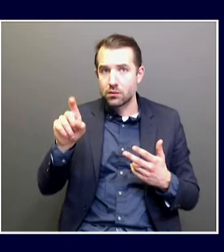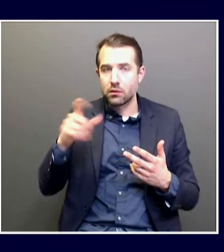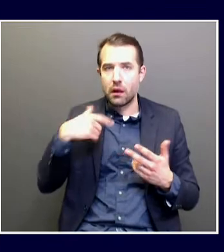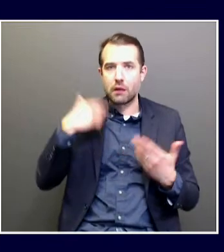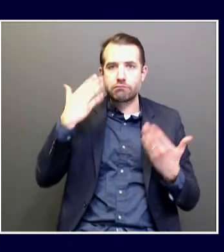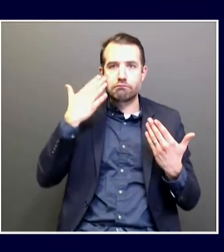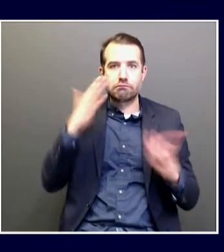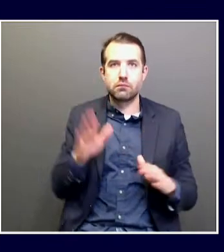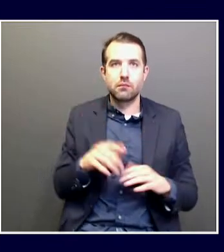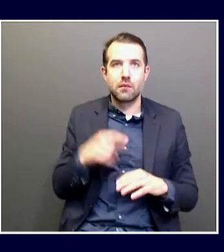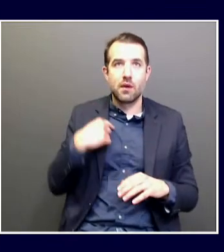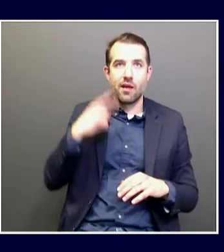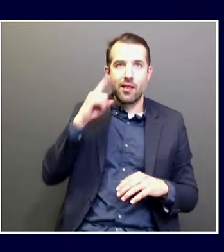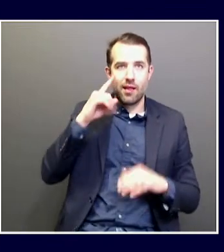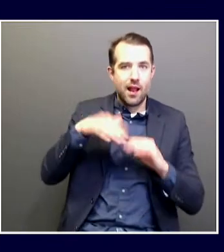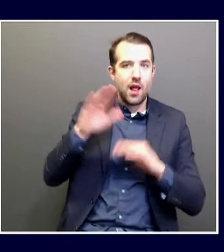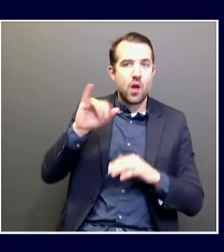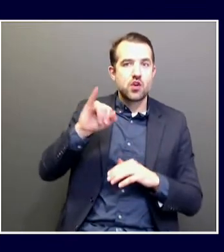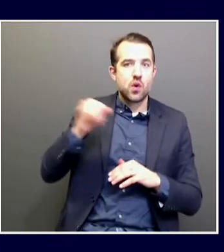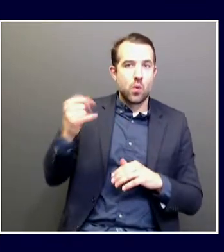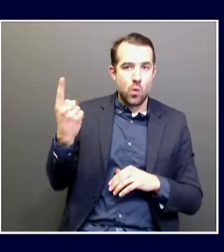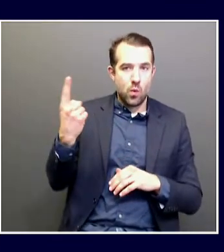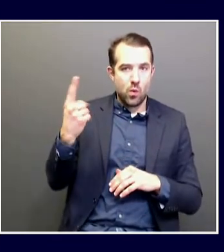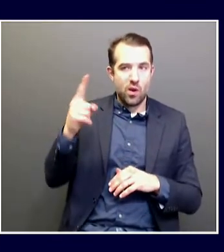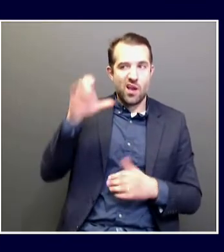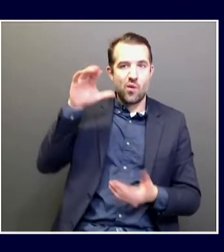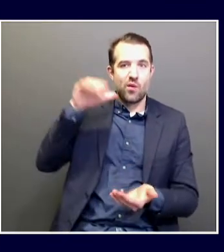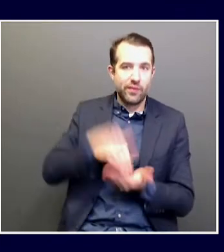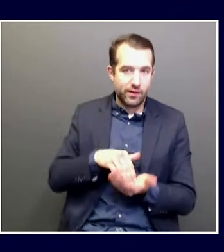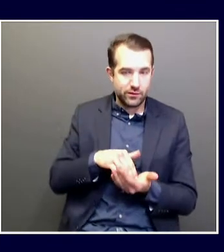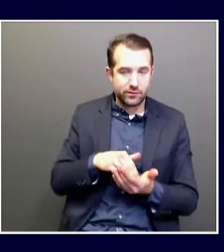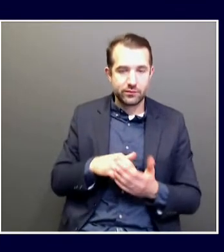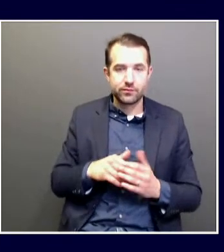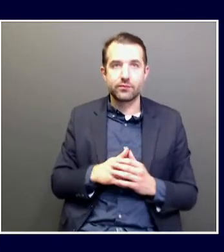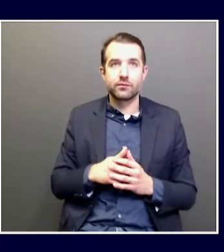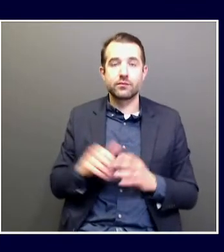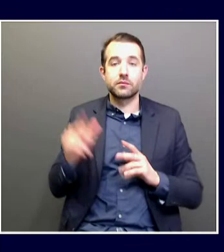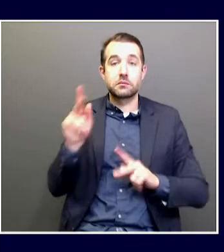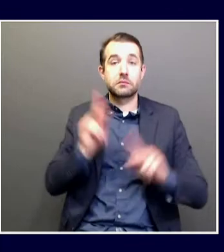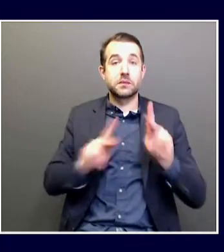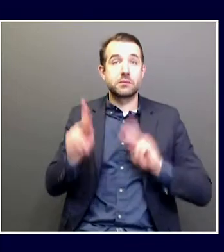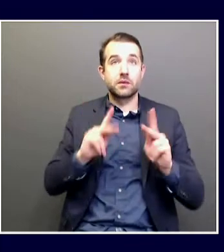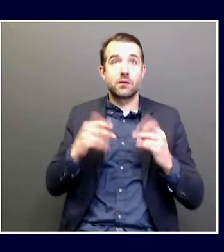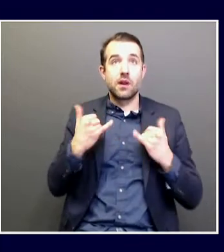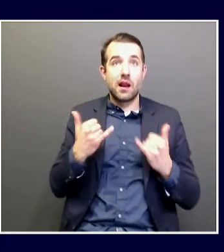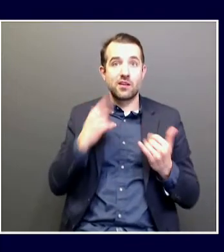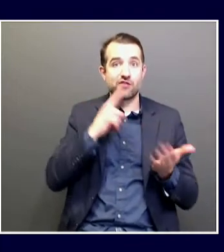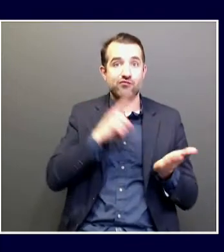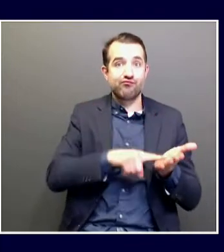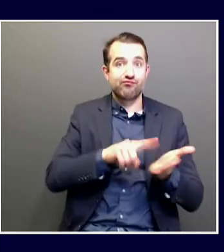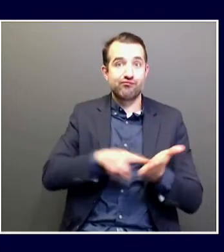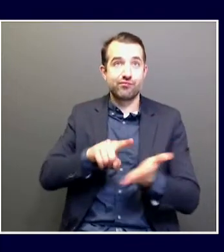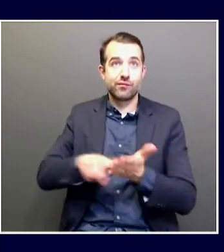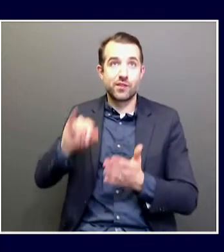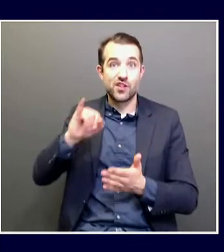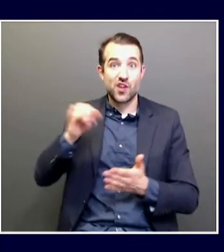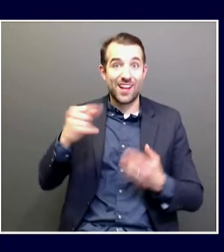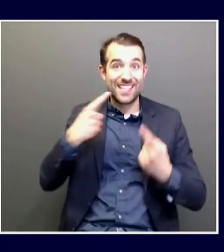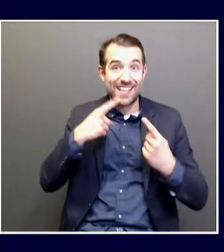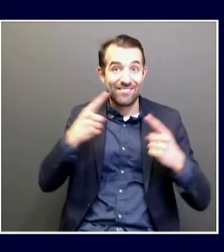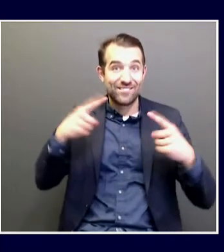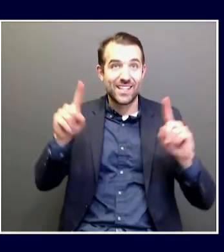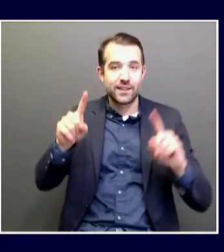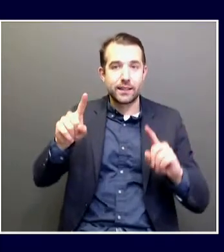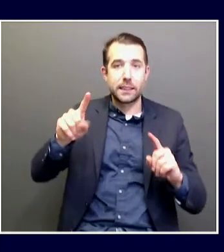vaccine. And as you mentioned, some studies are now showing that it may not be as effective. And there's also especially concerns